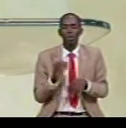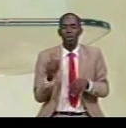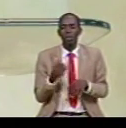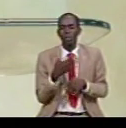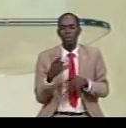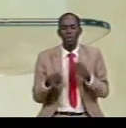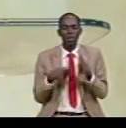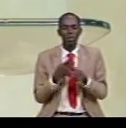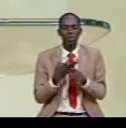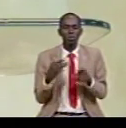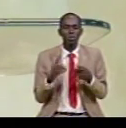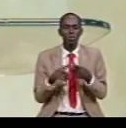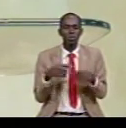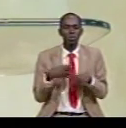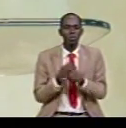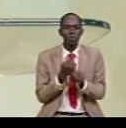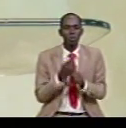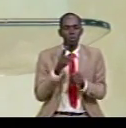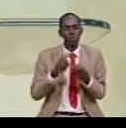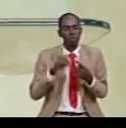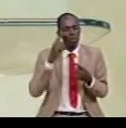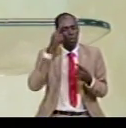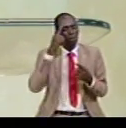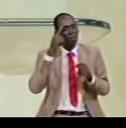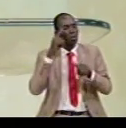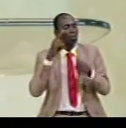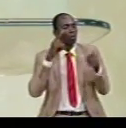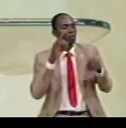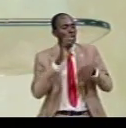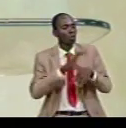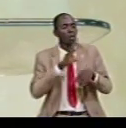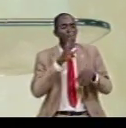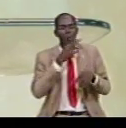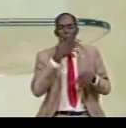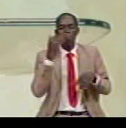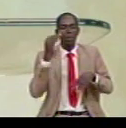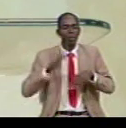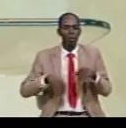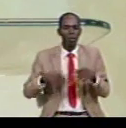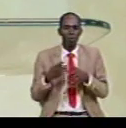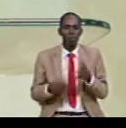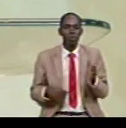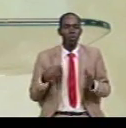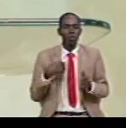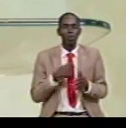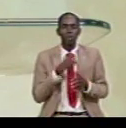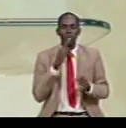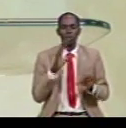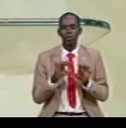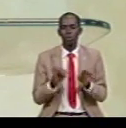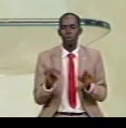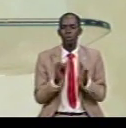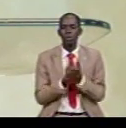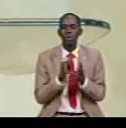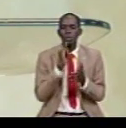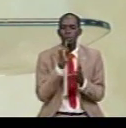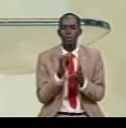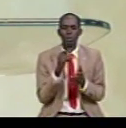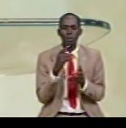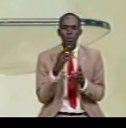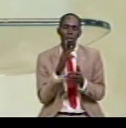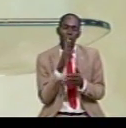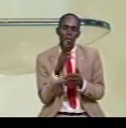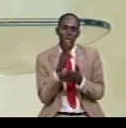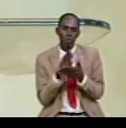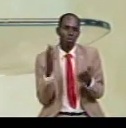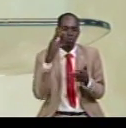that some other church is doing something better than we are doing. And all these things are reasons why some people have missed their steps and